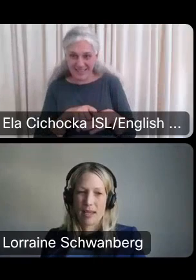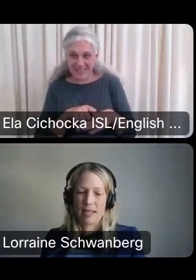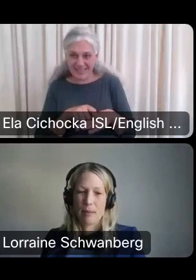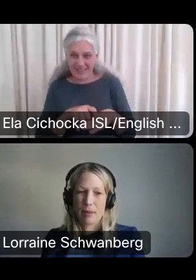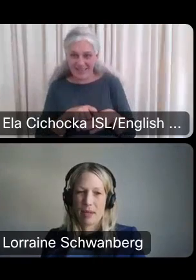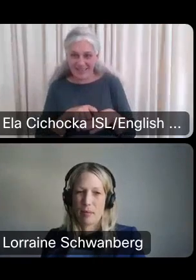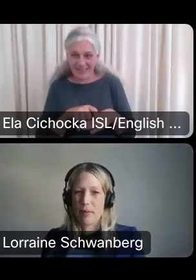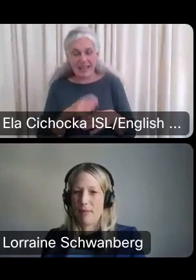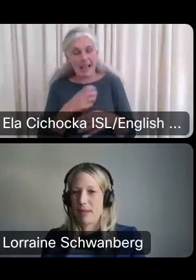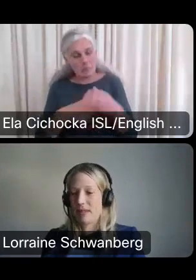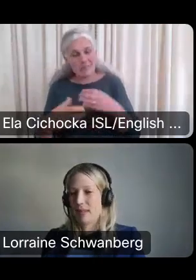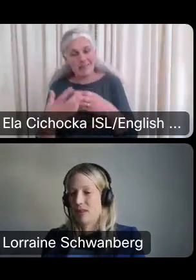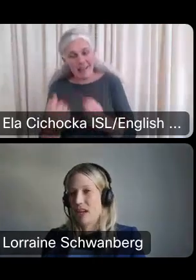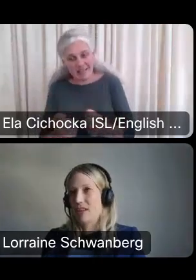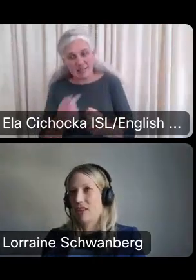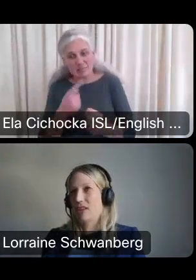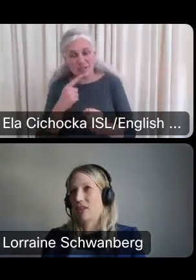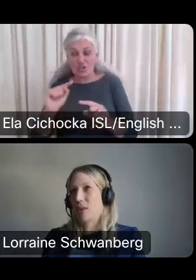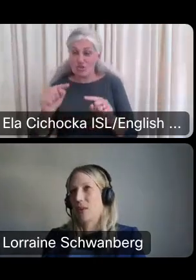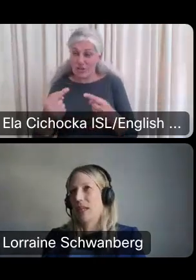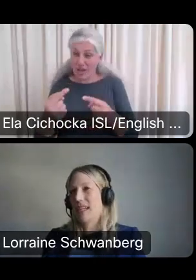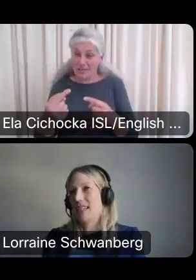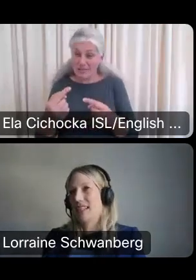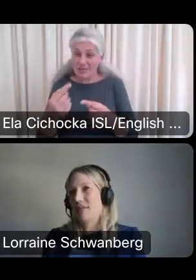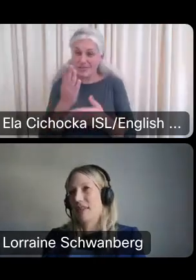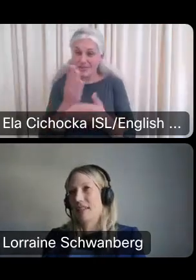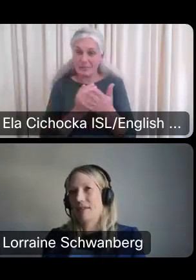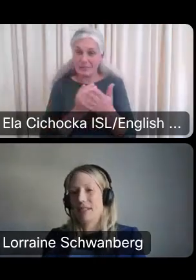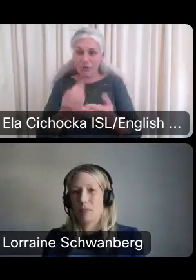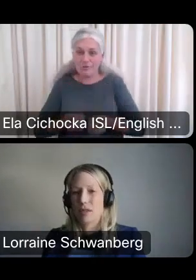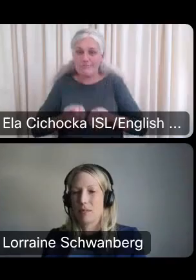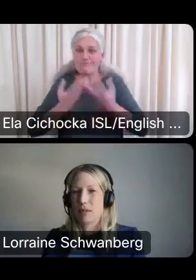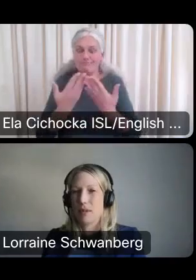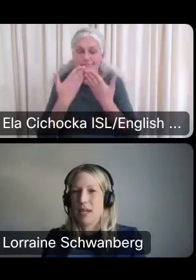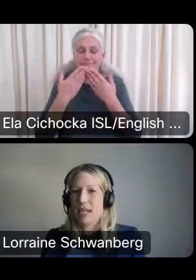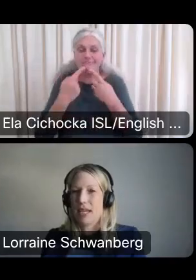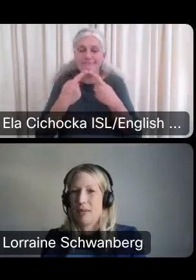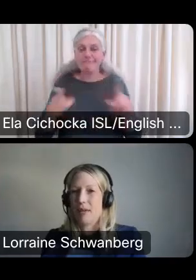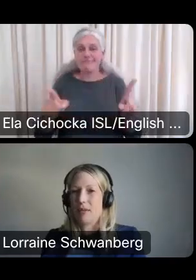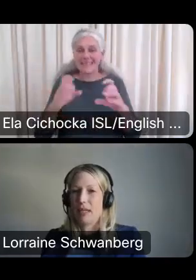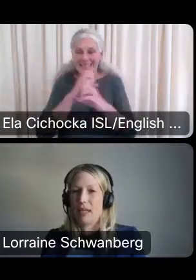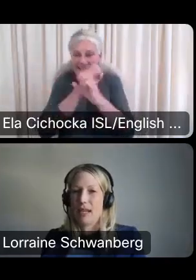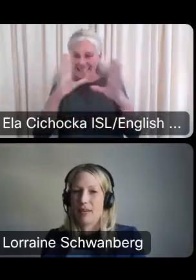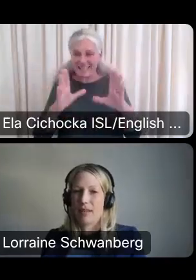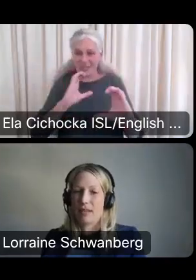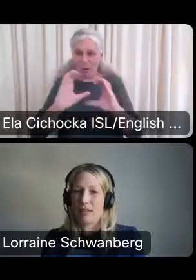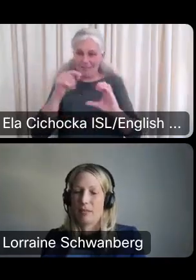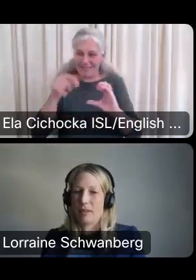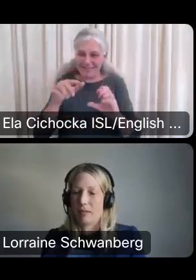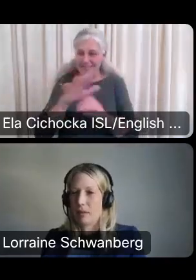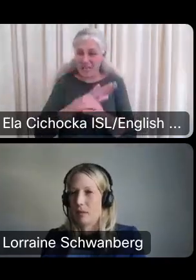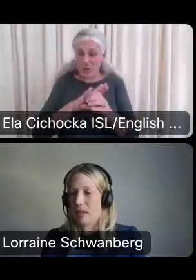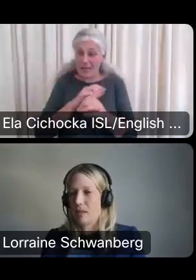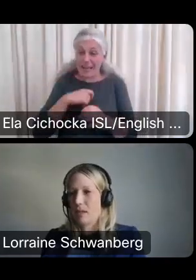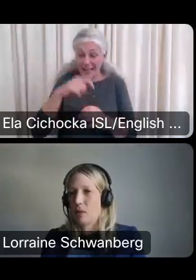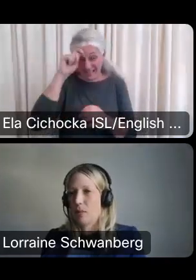has empathy, but maybe it's challenging just communicating that effectively sometimes. So it's really an area that obviously we're